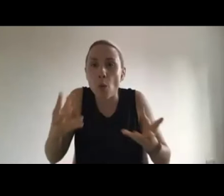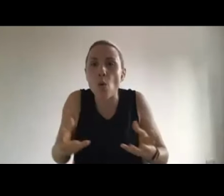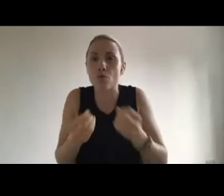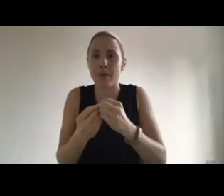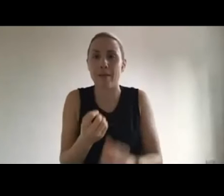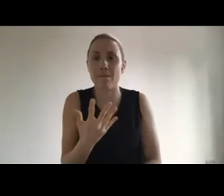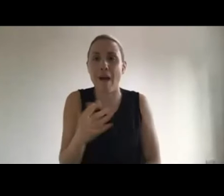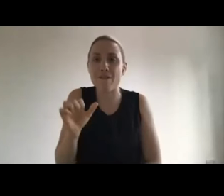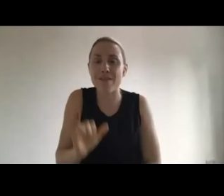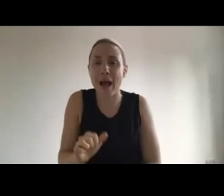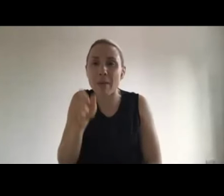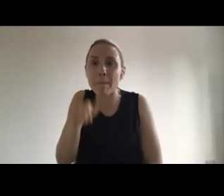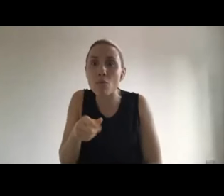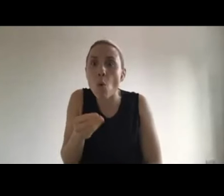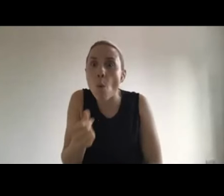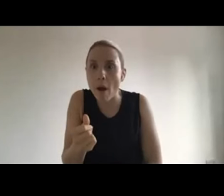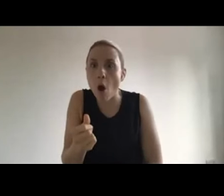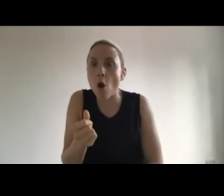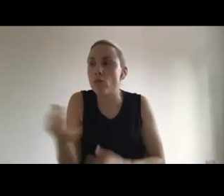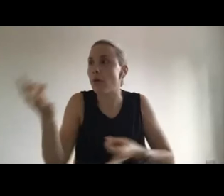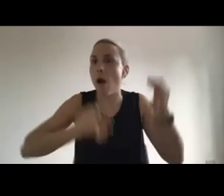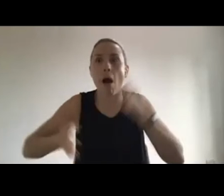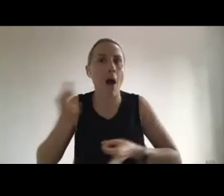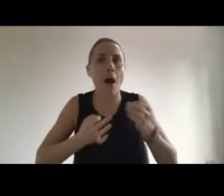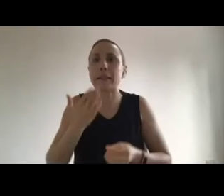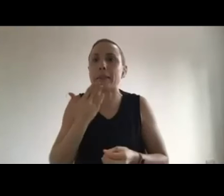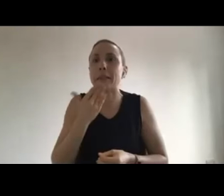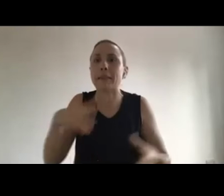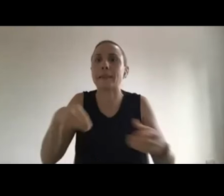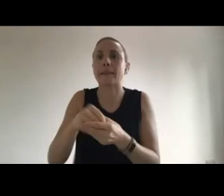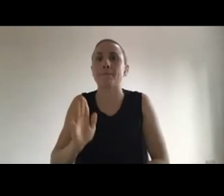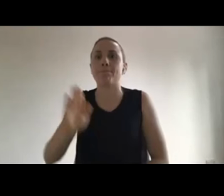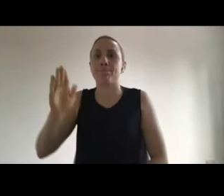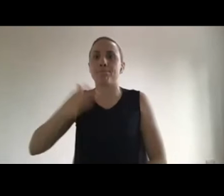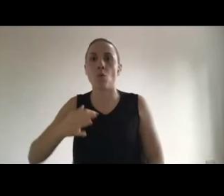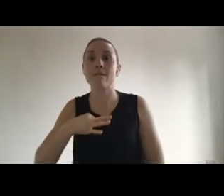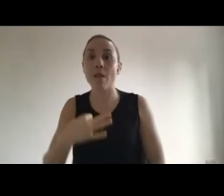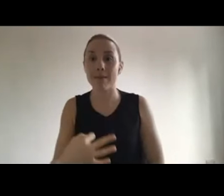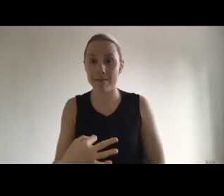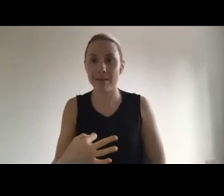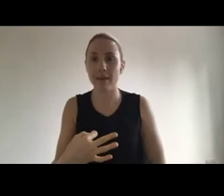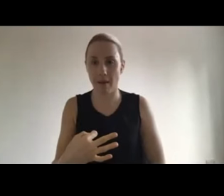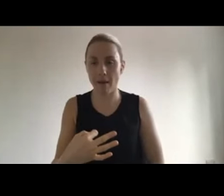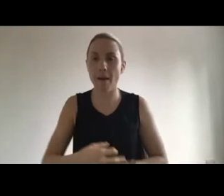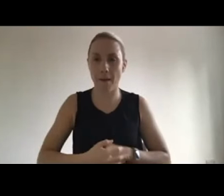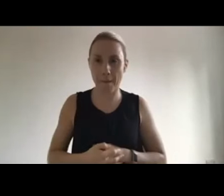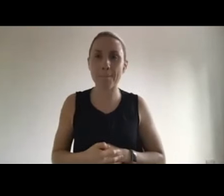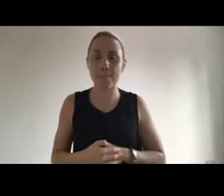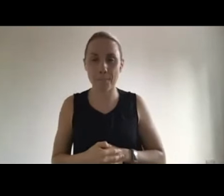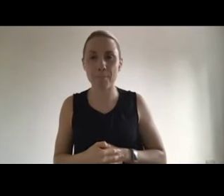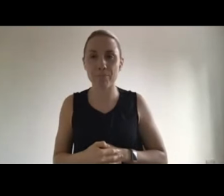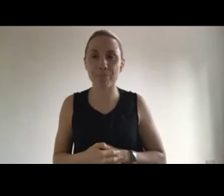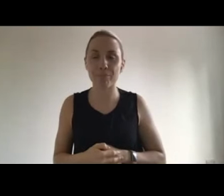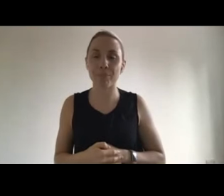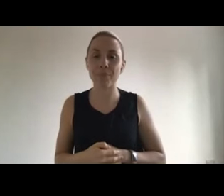us from worldwide and hoping to take part. And there were several features in the international media, which again shows